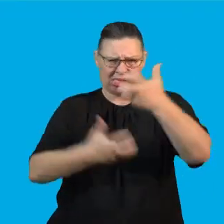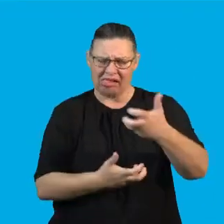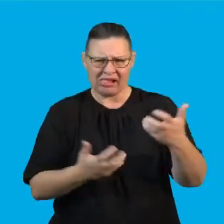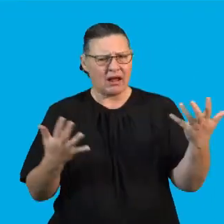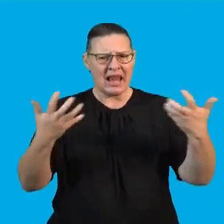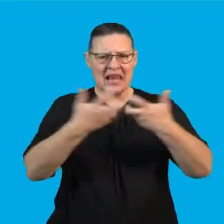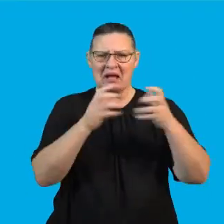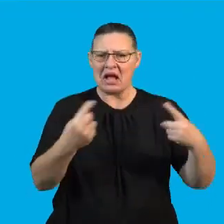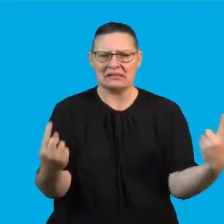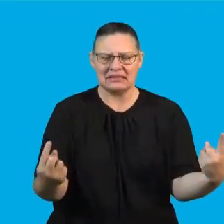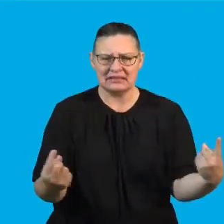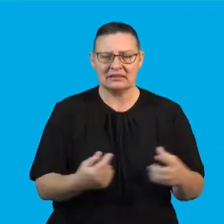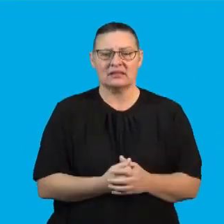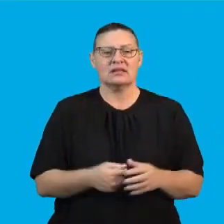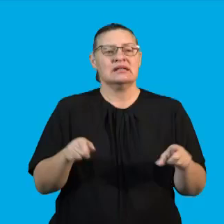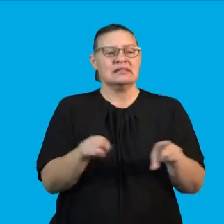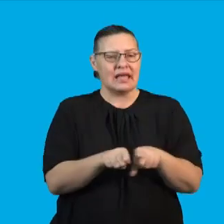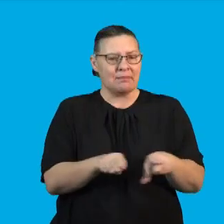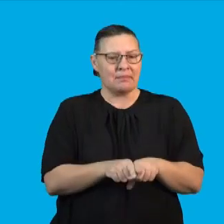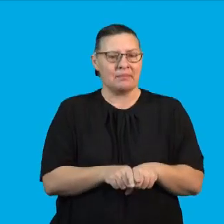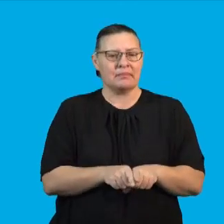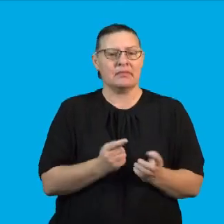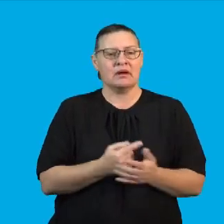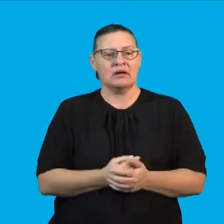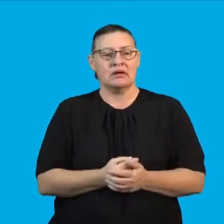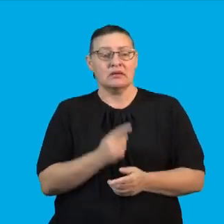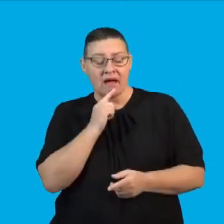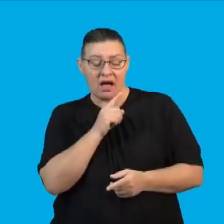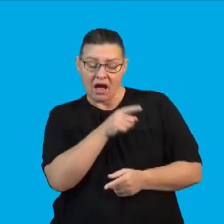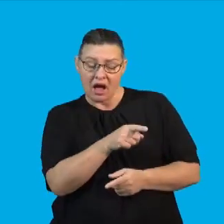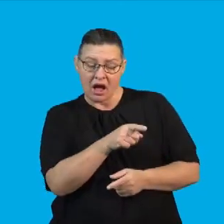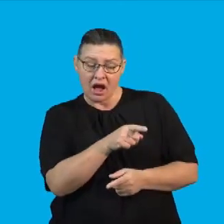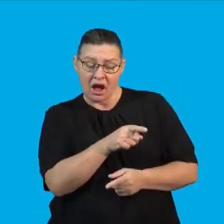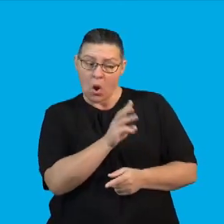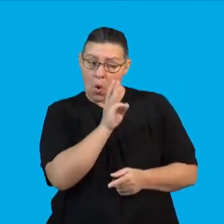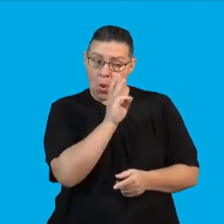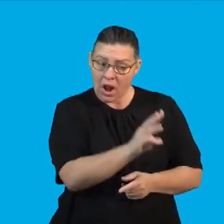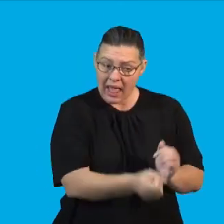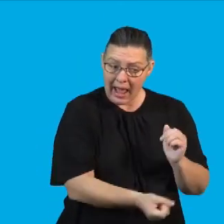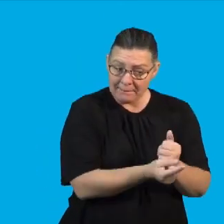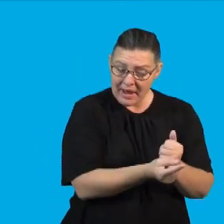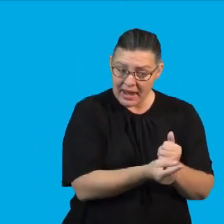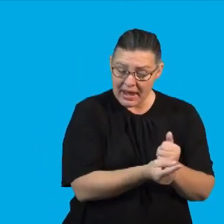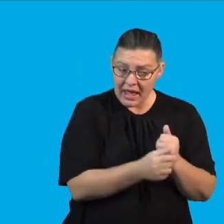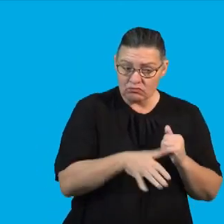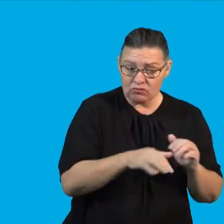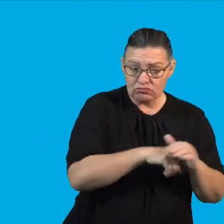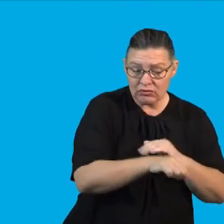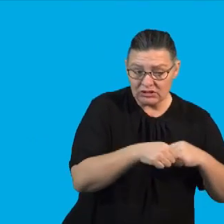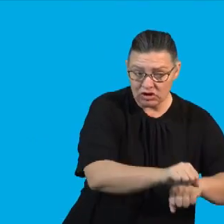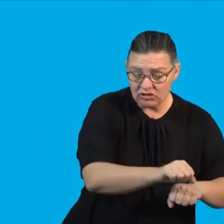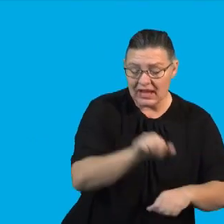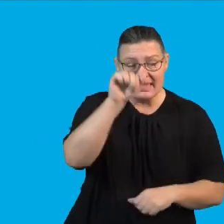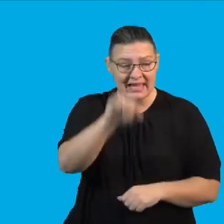on a question paper. They are also unable to predict effect of reproductive strategies and what